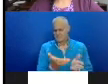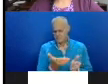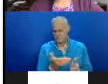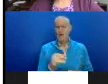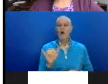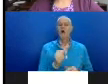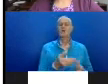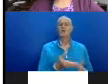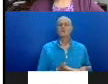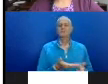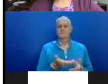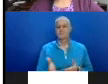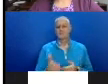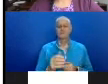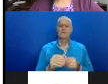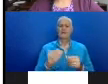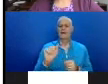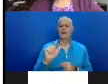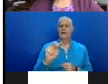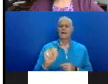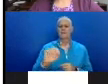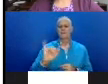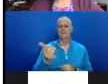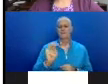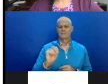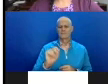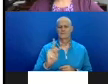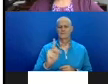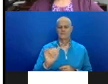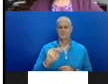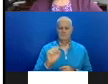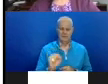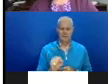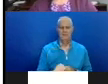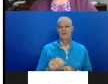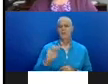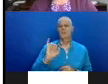of Alan Jenkins and Michael White through out of Australia,